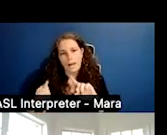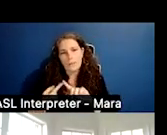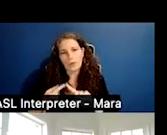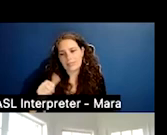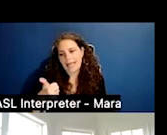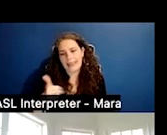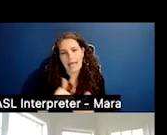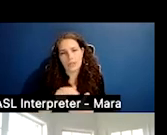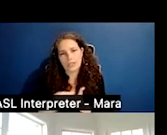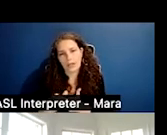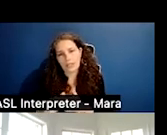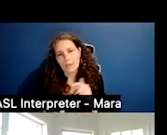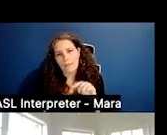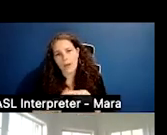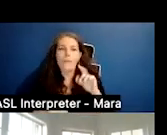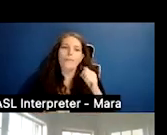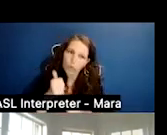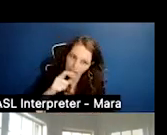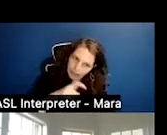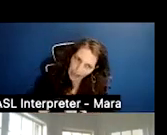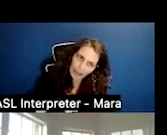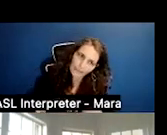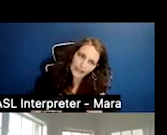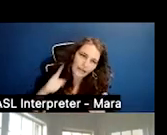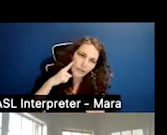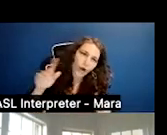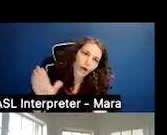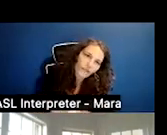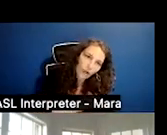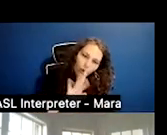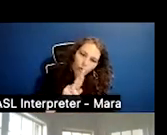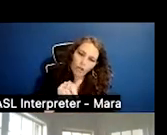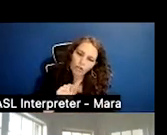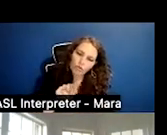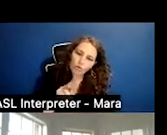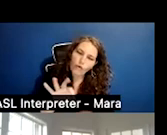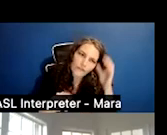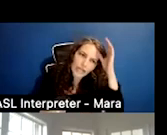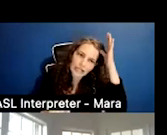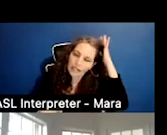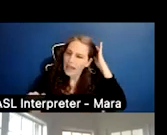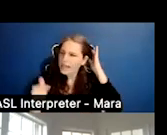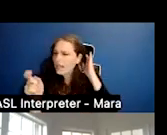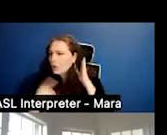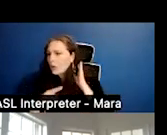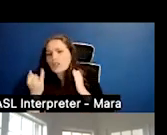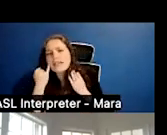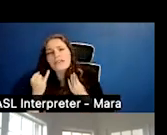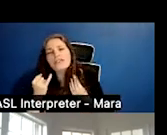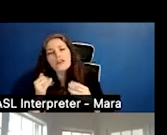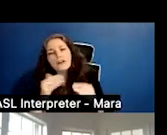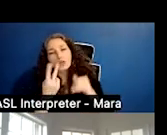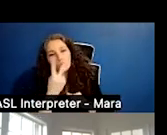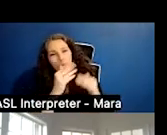it's going to be paying for the entire retrofit. Thank you. Another one is, can it be done to houses that are on a